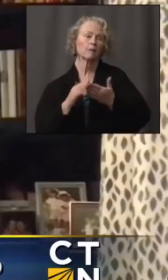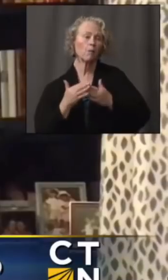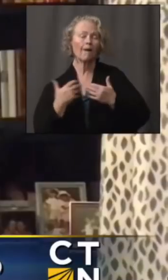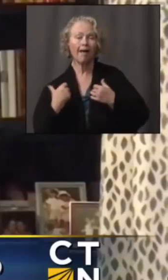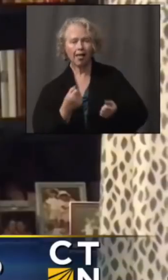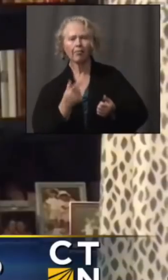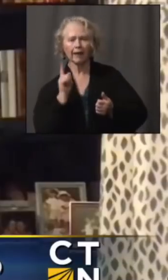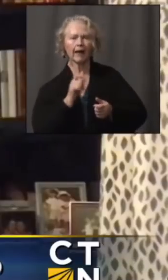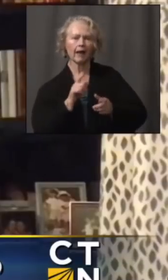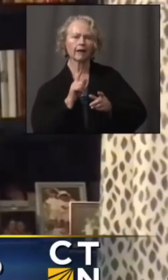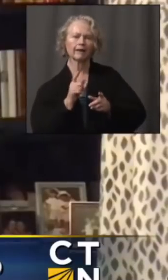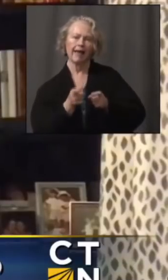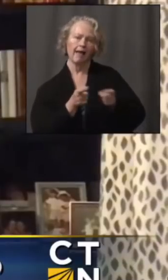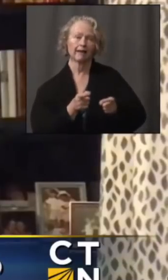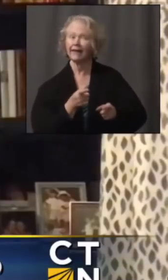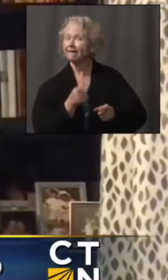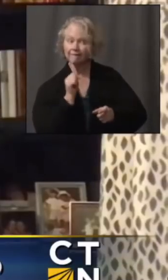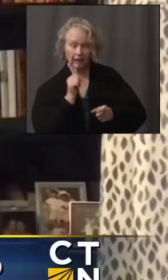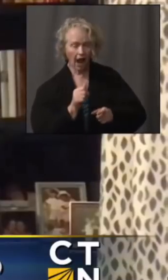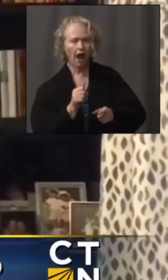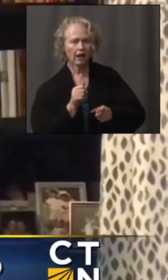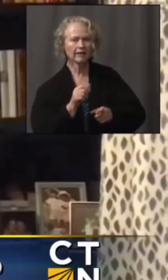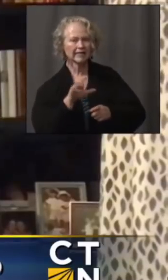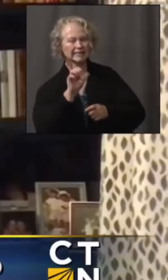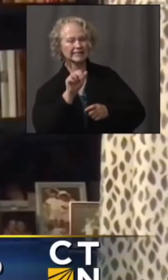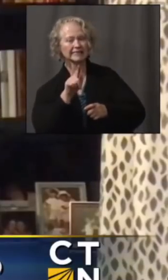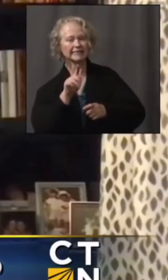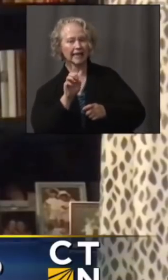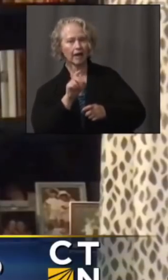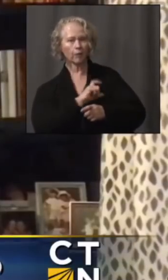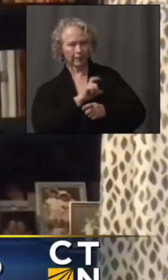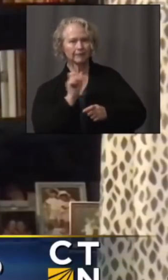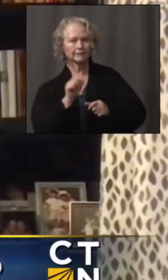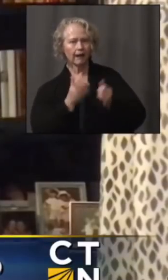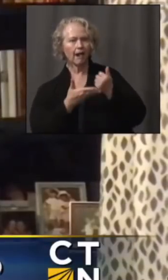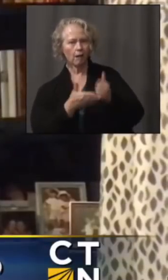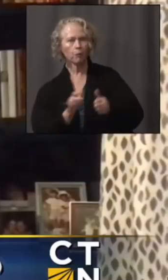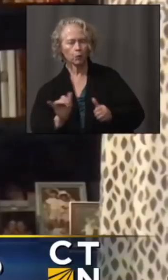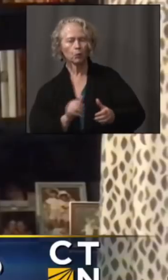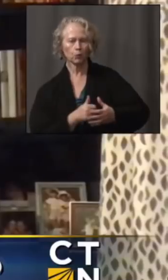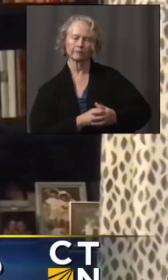as needed. We also have state police who can step in as well.